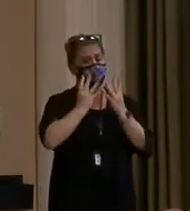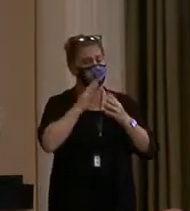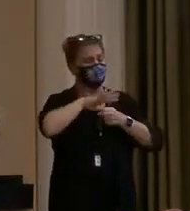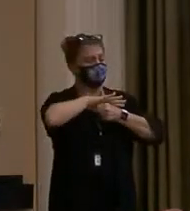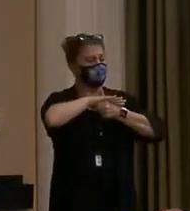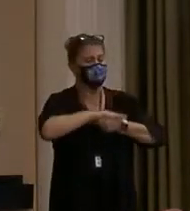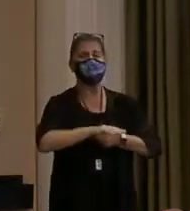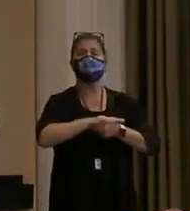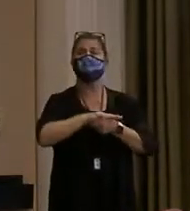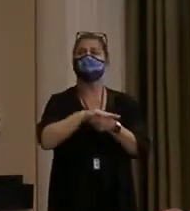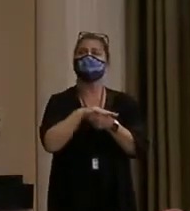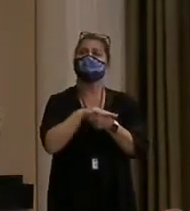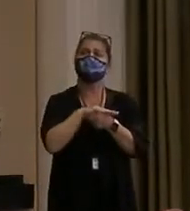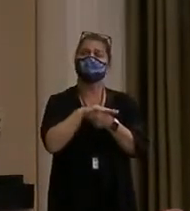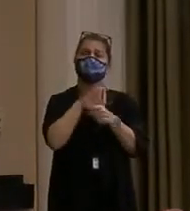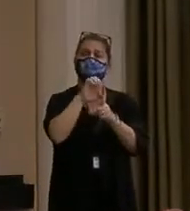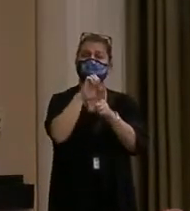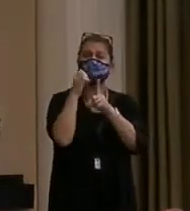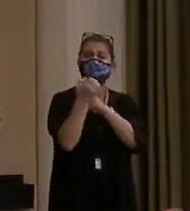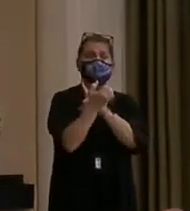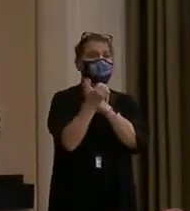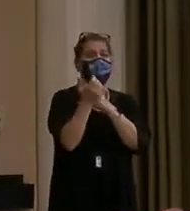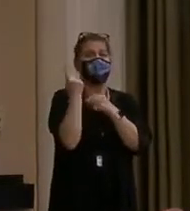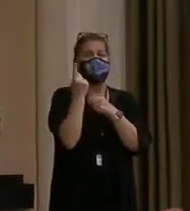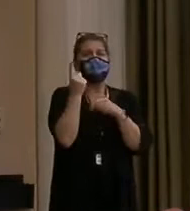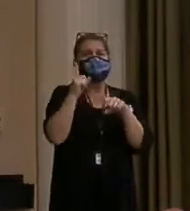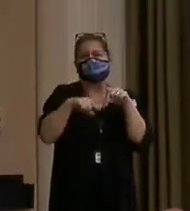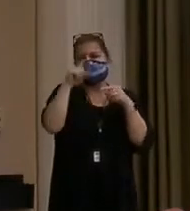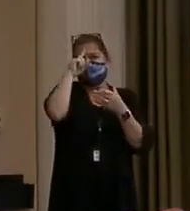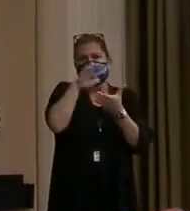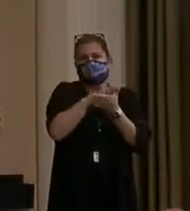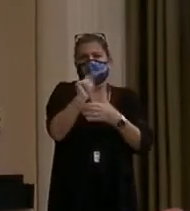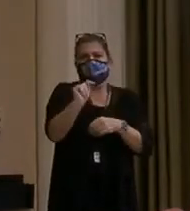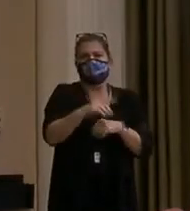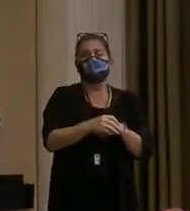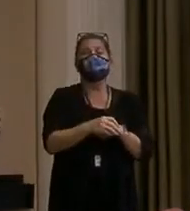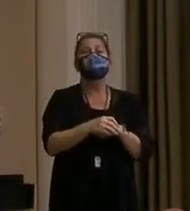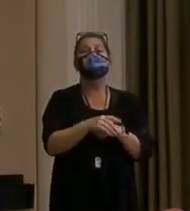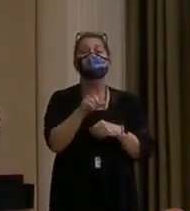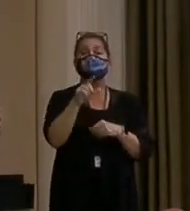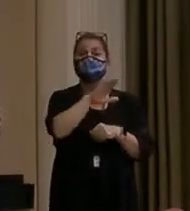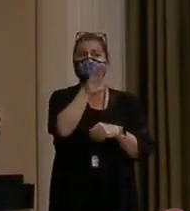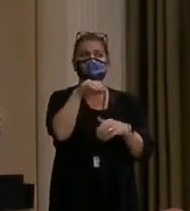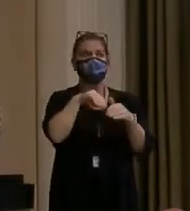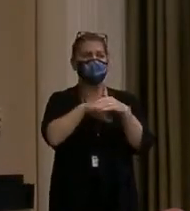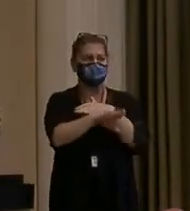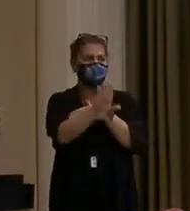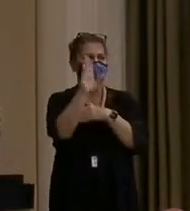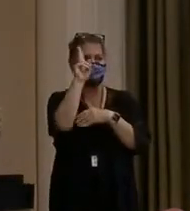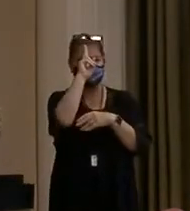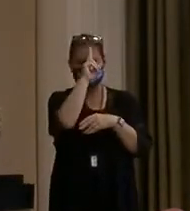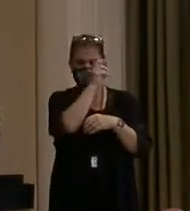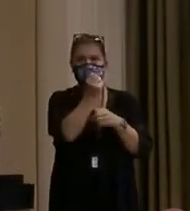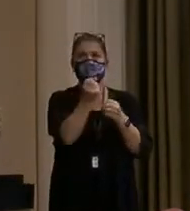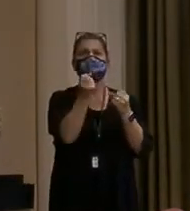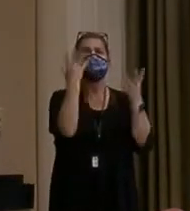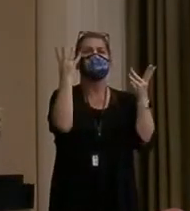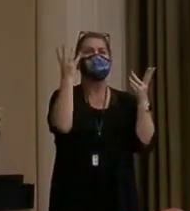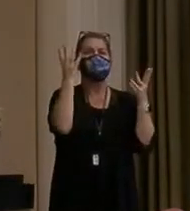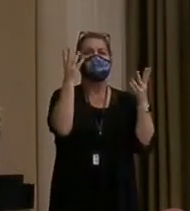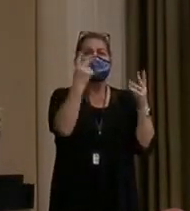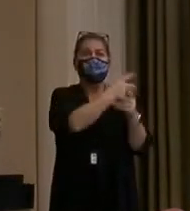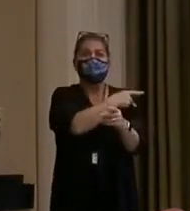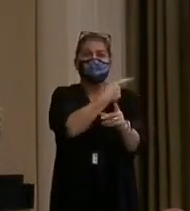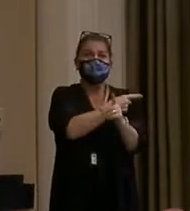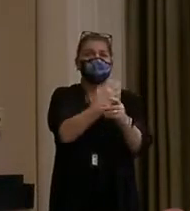stressful environment, almost surreal. He had never been in a hospital where so many patients are on